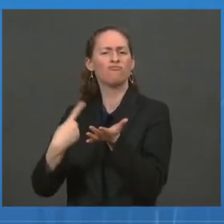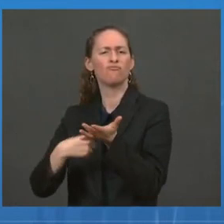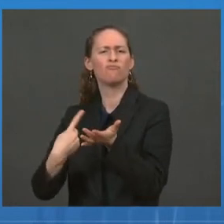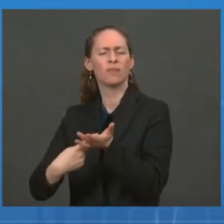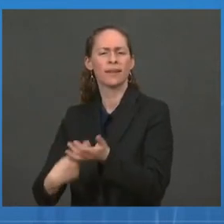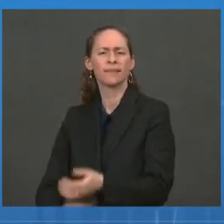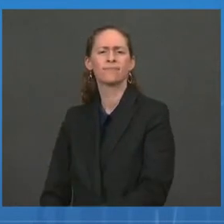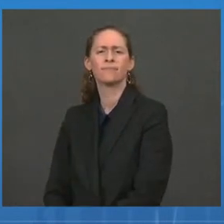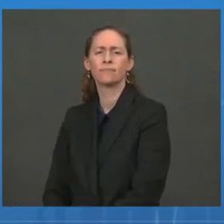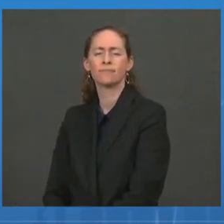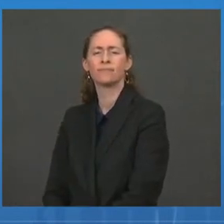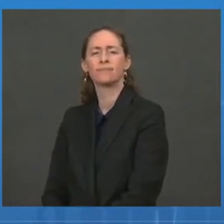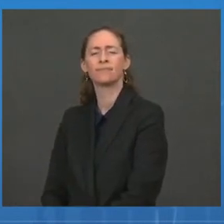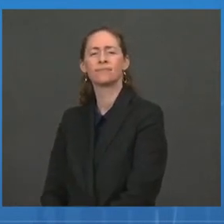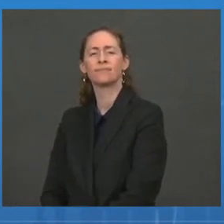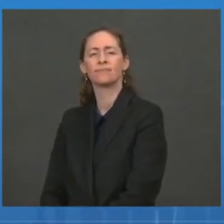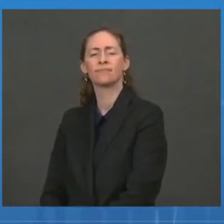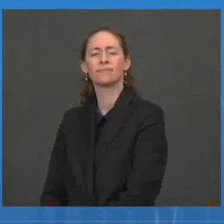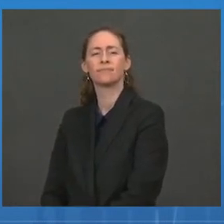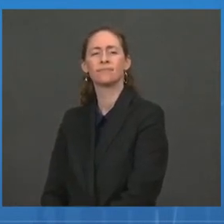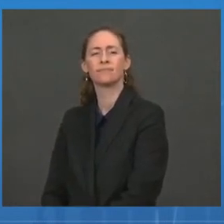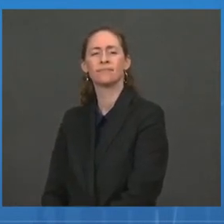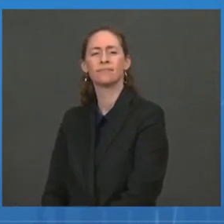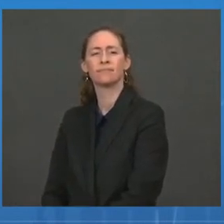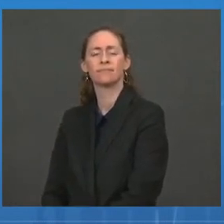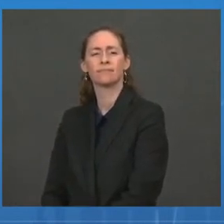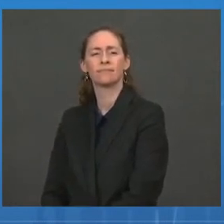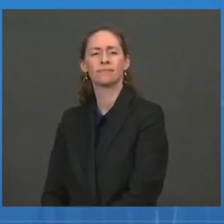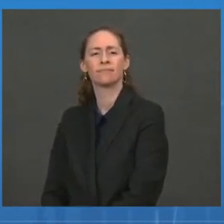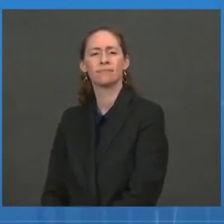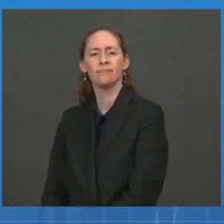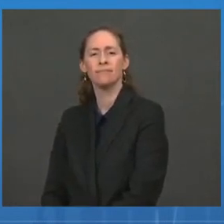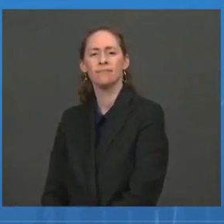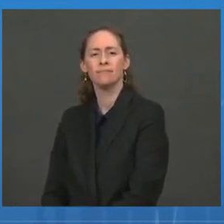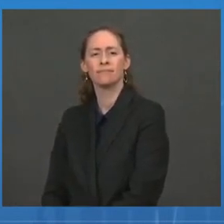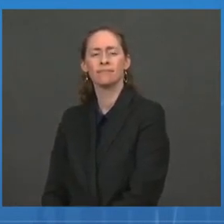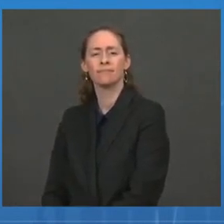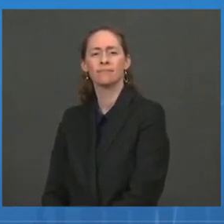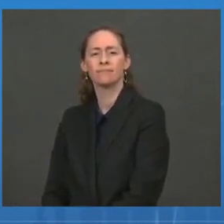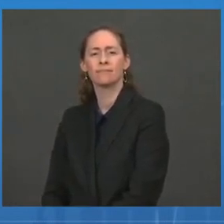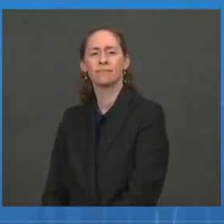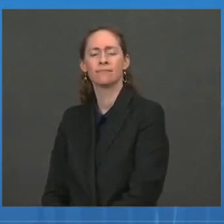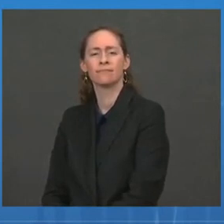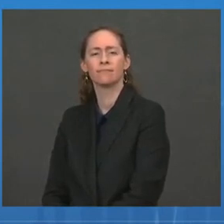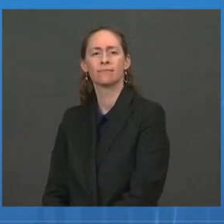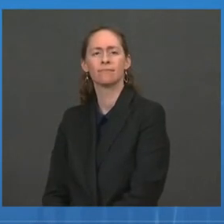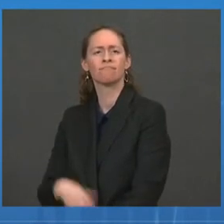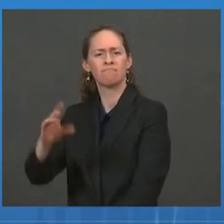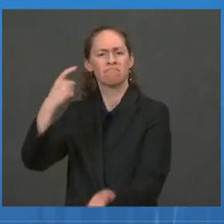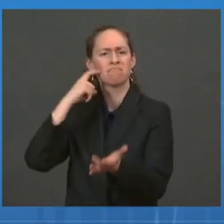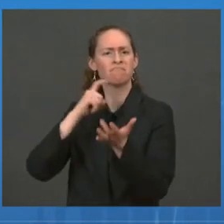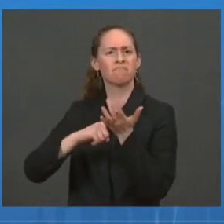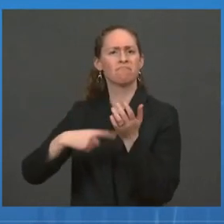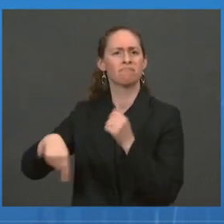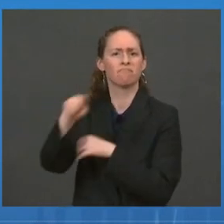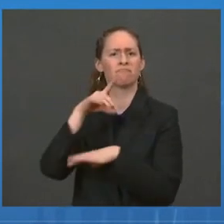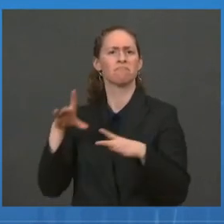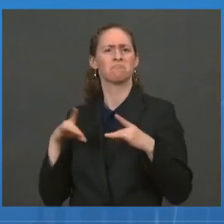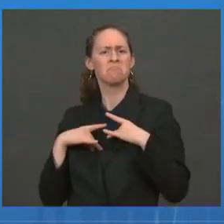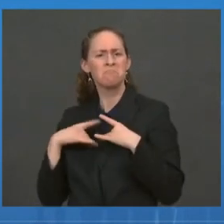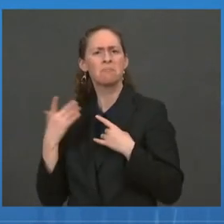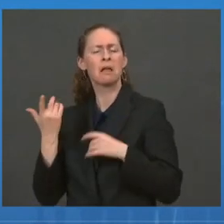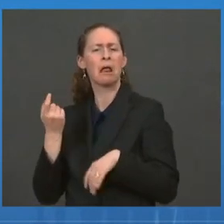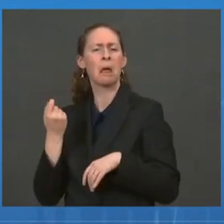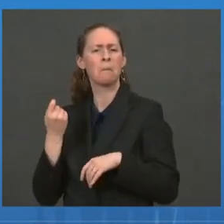people or be early on in the case uh sort of progression now is that your view as well in other words what what do we